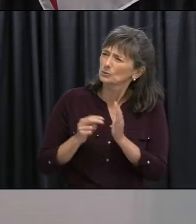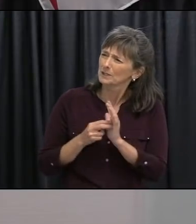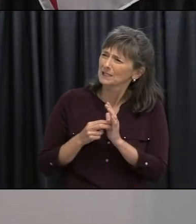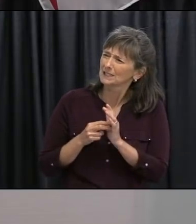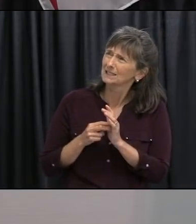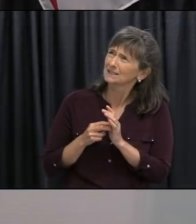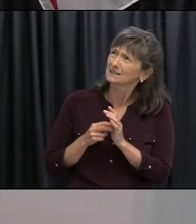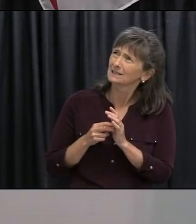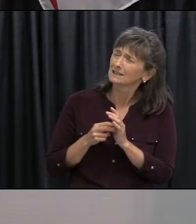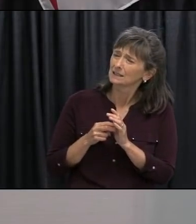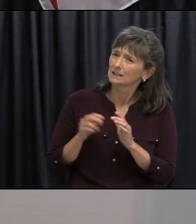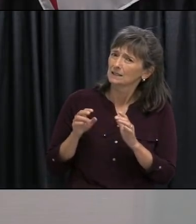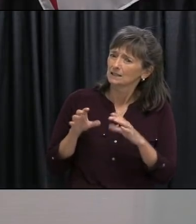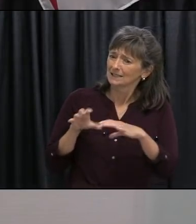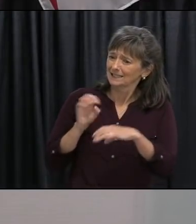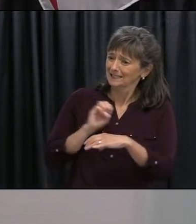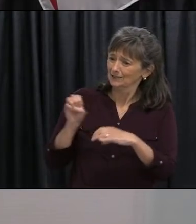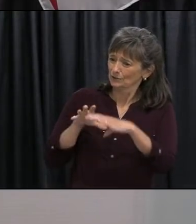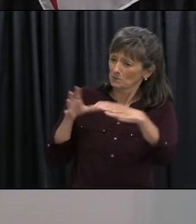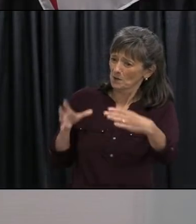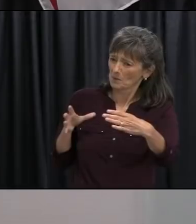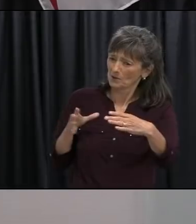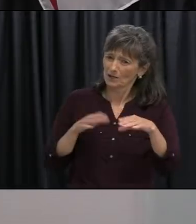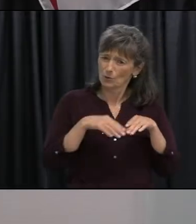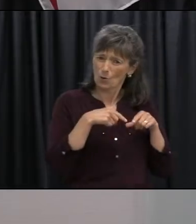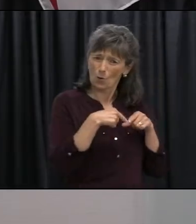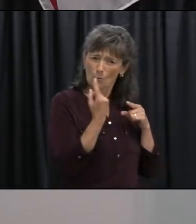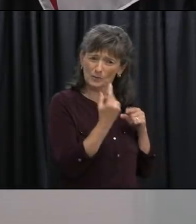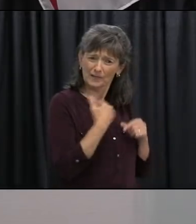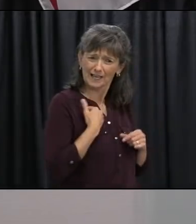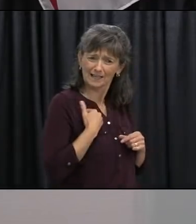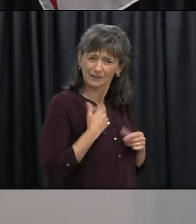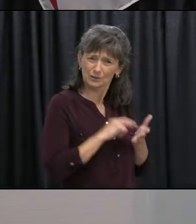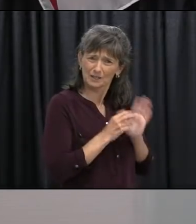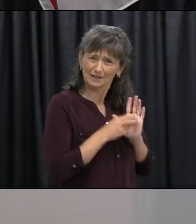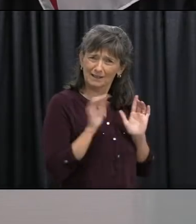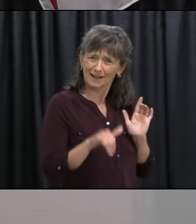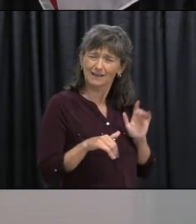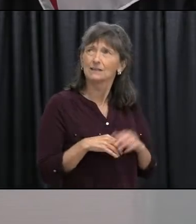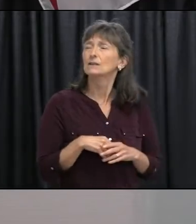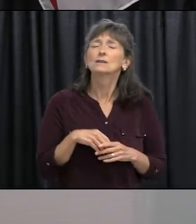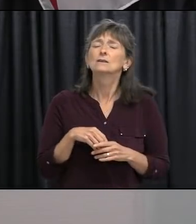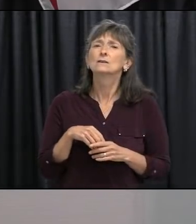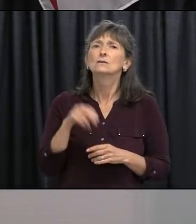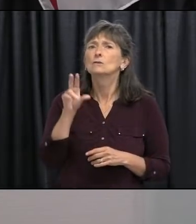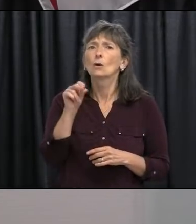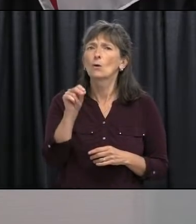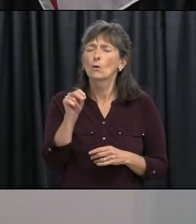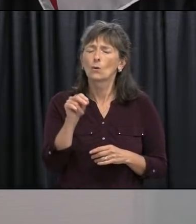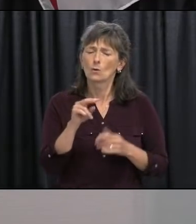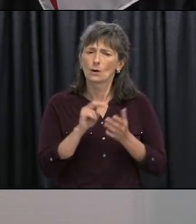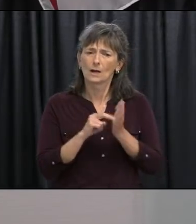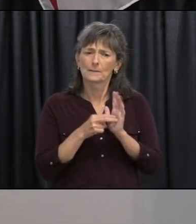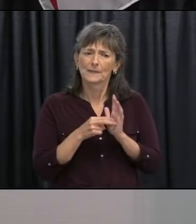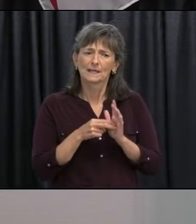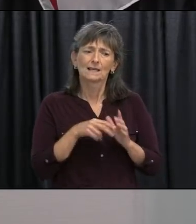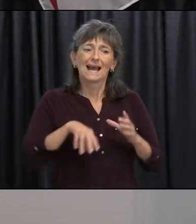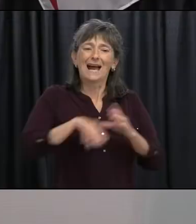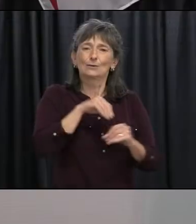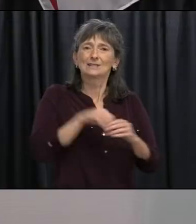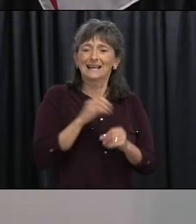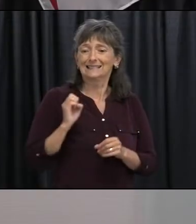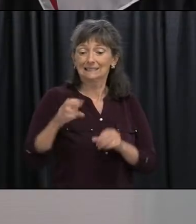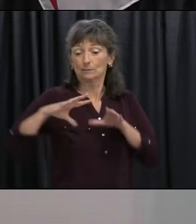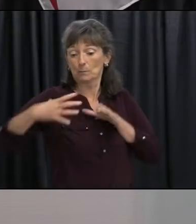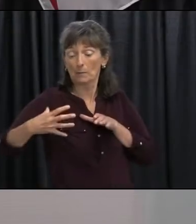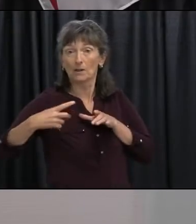Atlantic Canadian aspect of this? No, I'm referring to people outside the Atlantic bubble, or even before the Atlantic bubble. Just